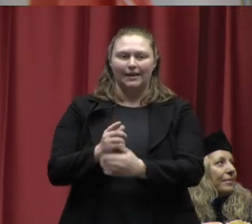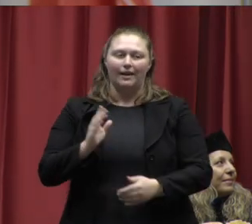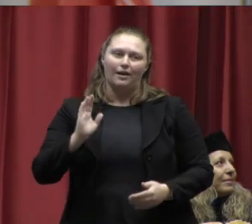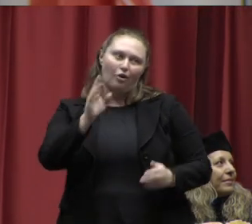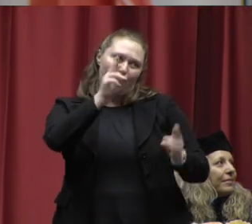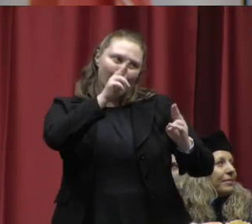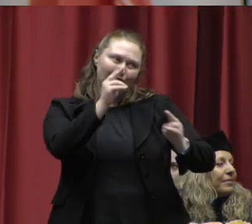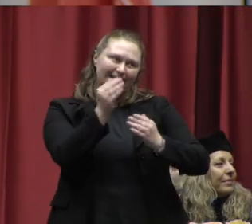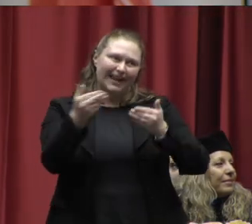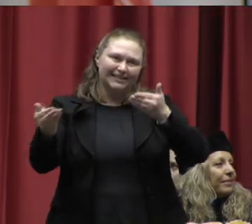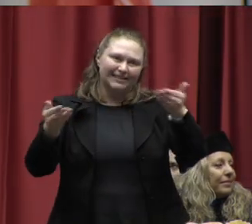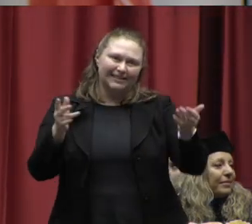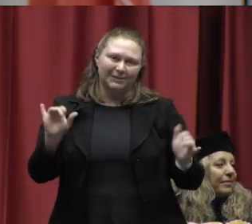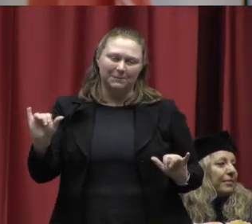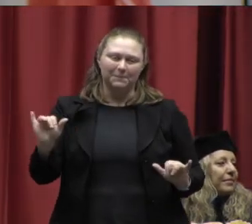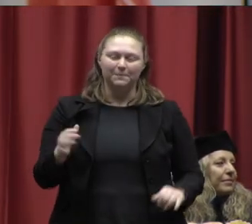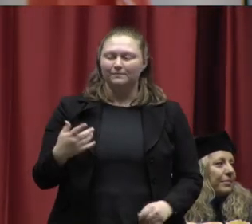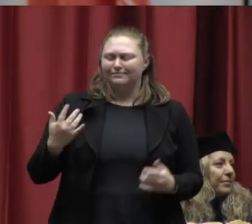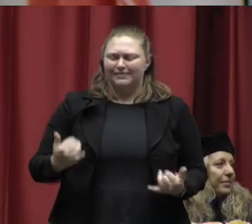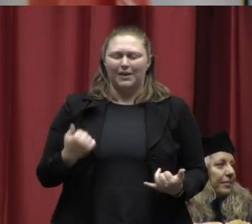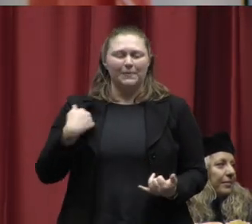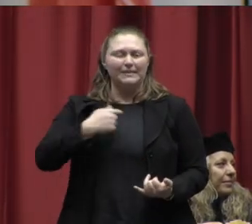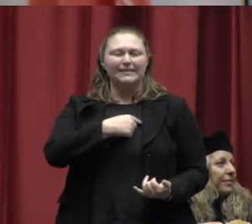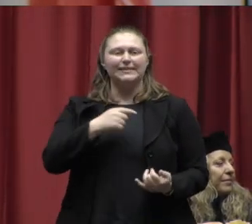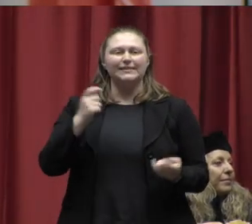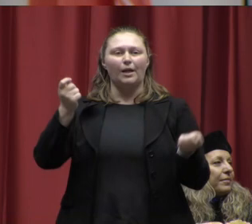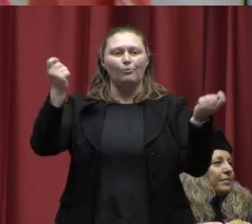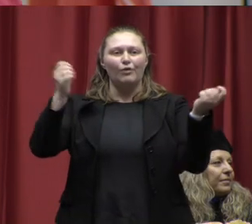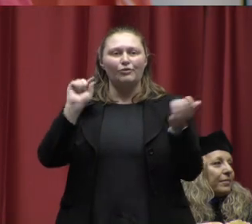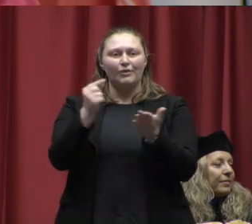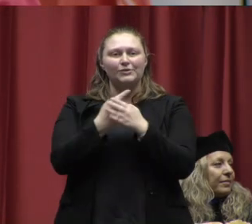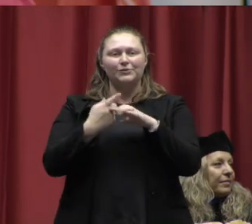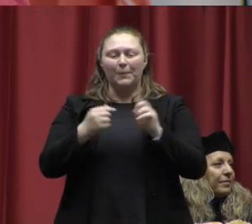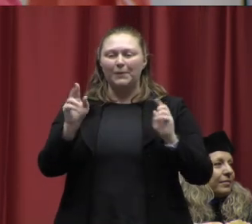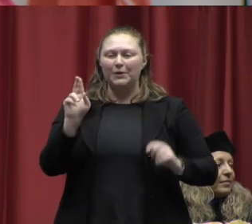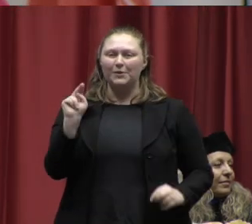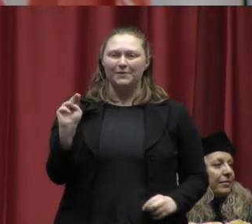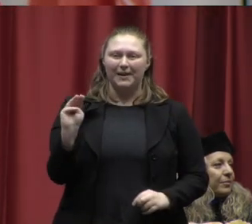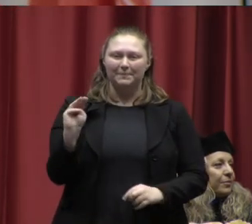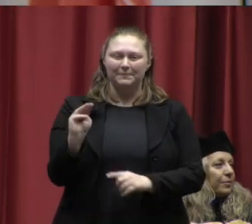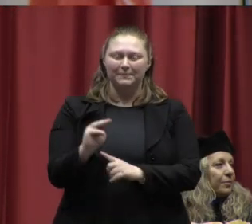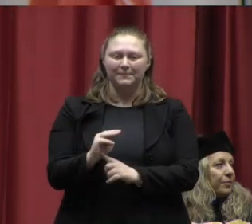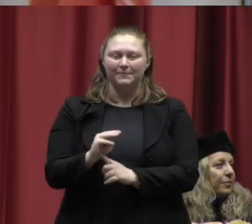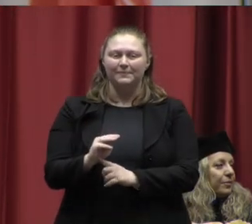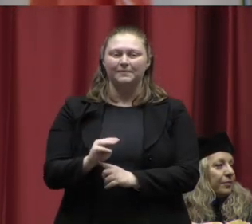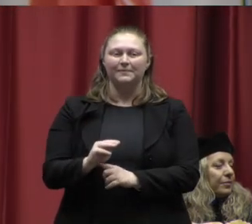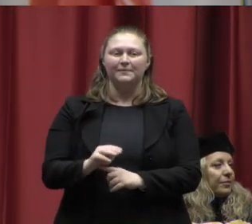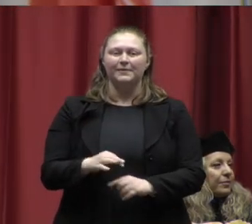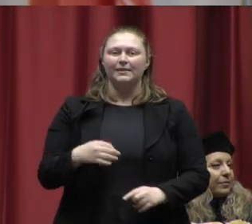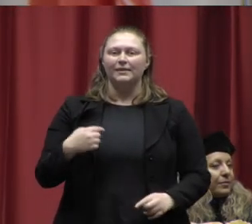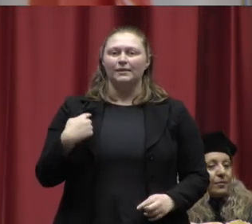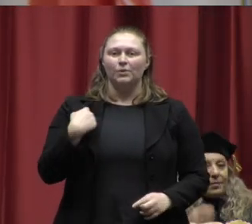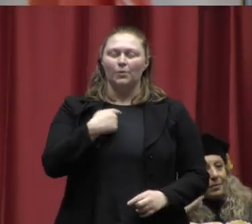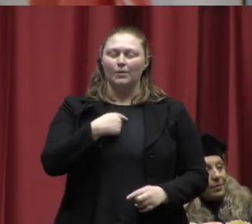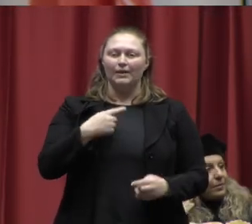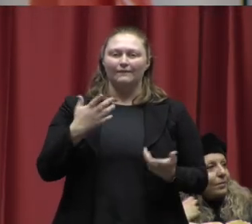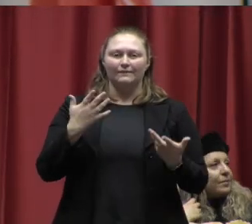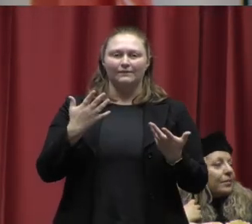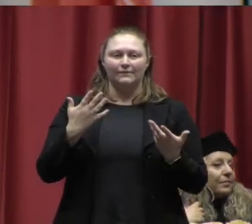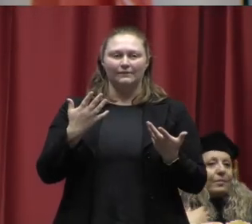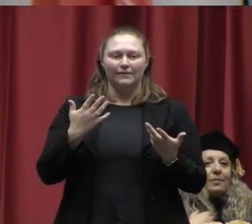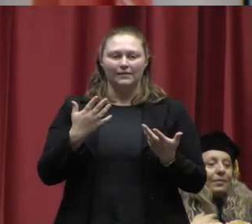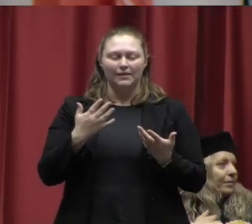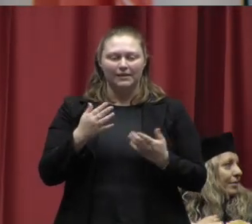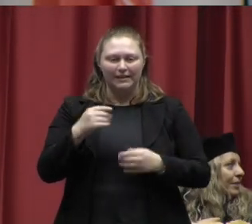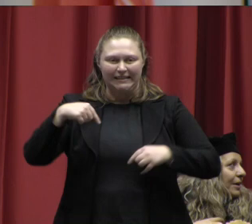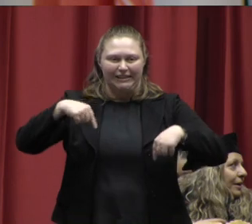Today, we celebrate our graduation from the University of New Mexico, with either a bachelor's or a master's from the Anderson